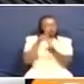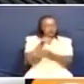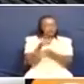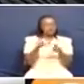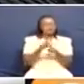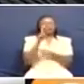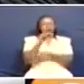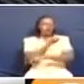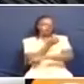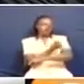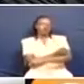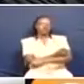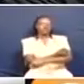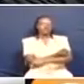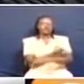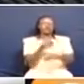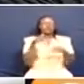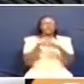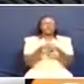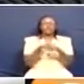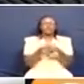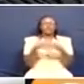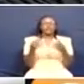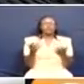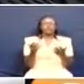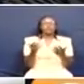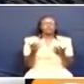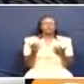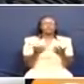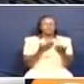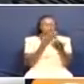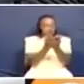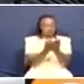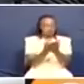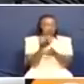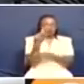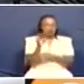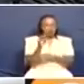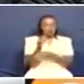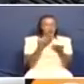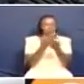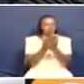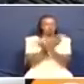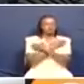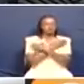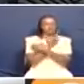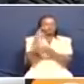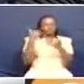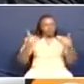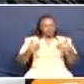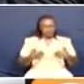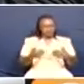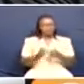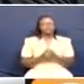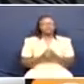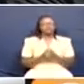authorities in the submissions of proposed amicus for myself.